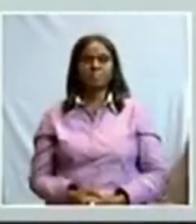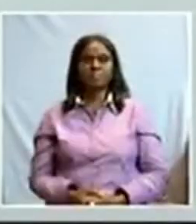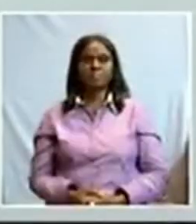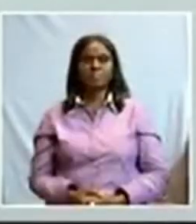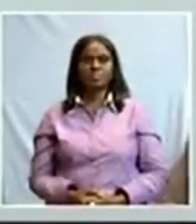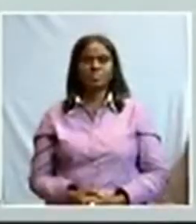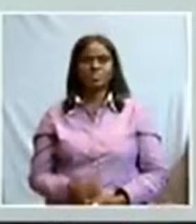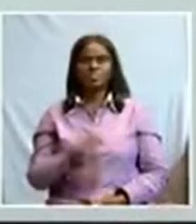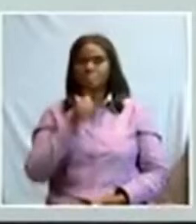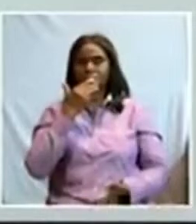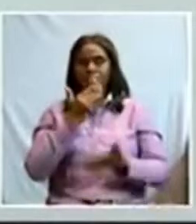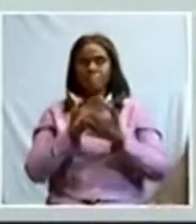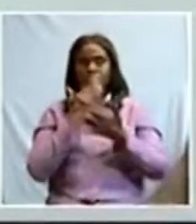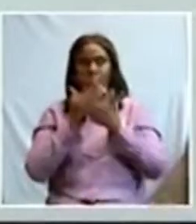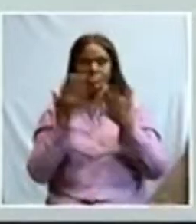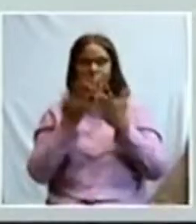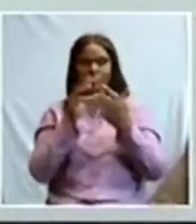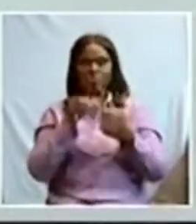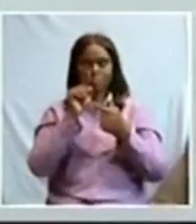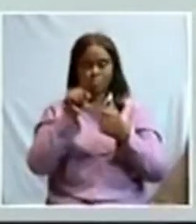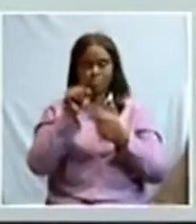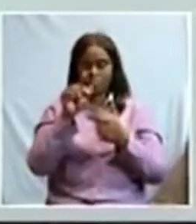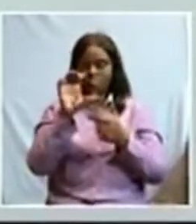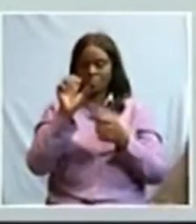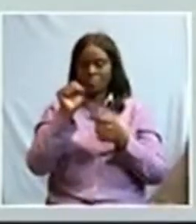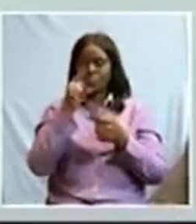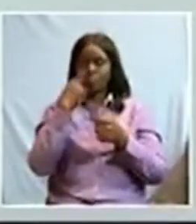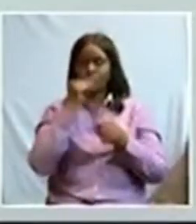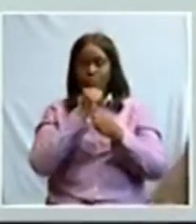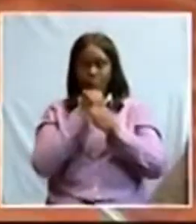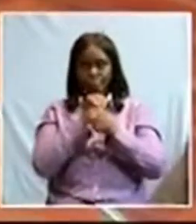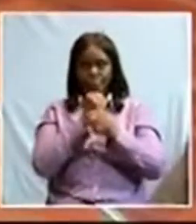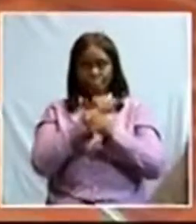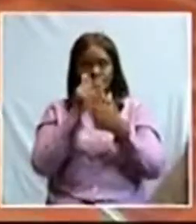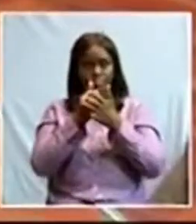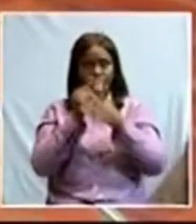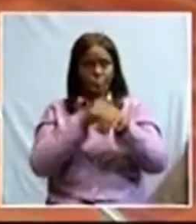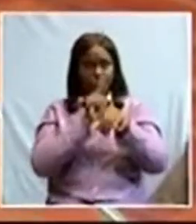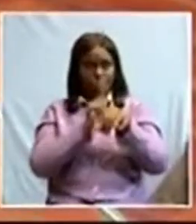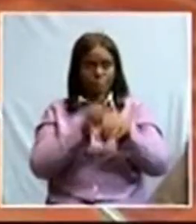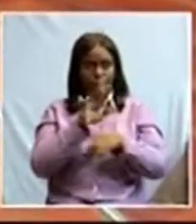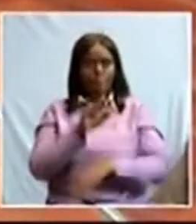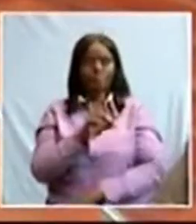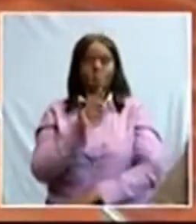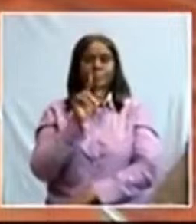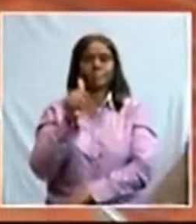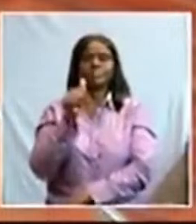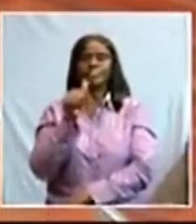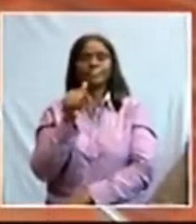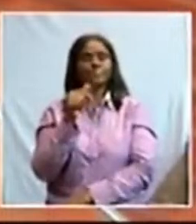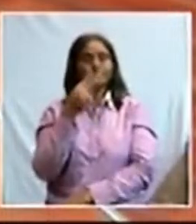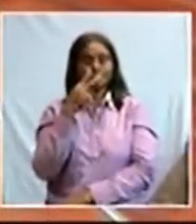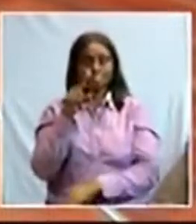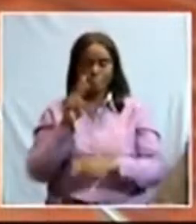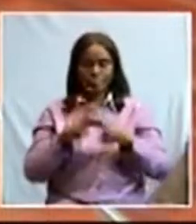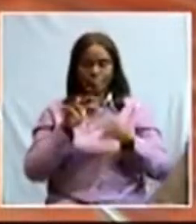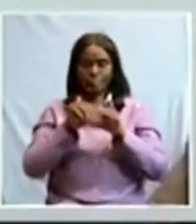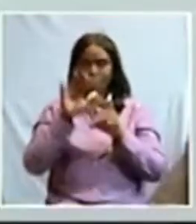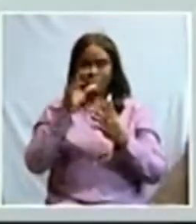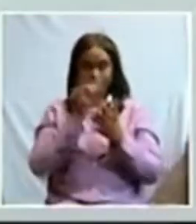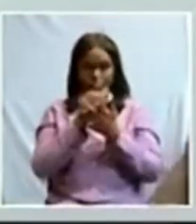So it's not fair. Especially you CS who has been there all that time. What comes to you when you sit in your